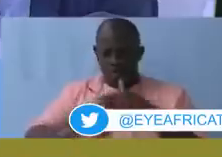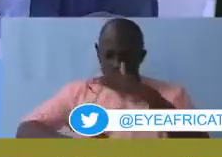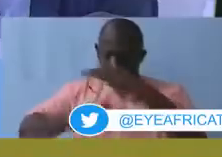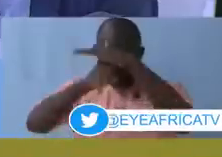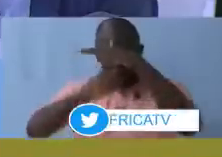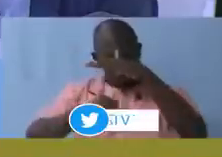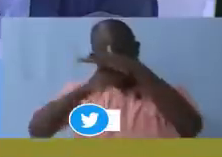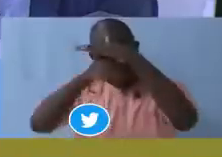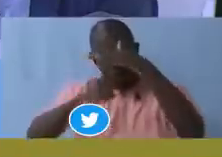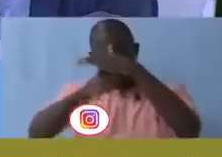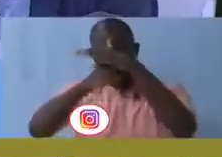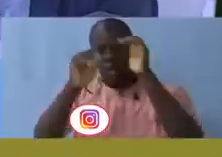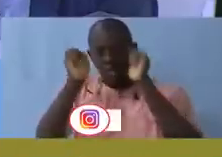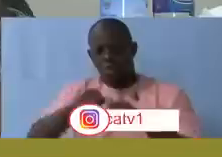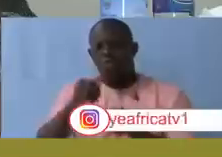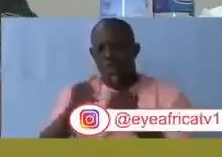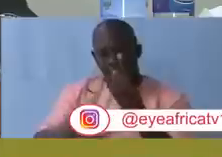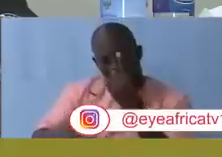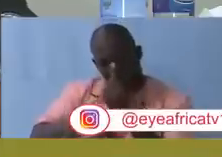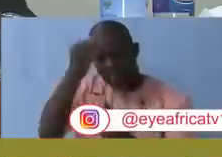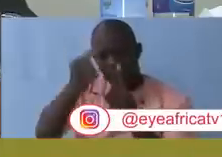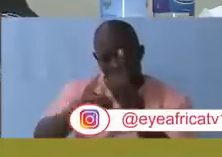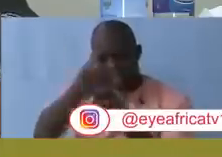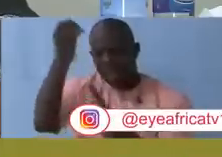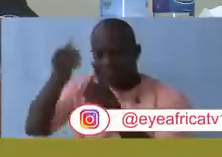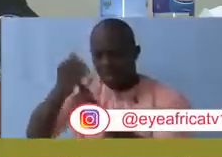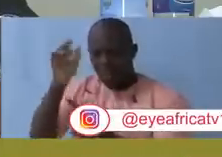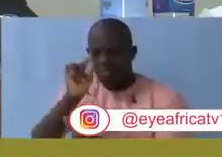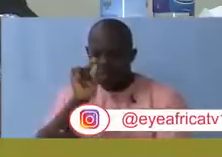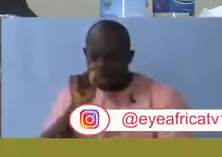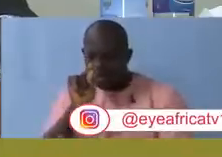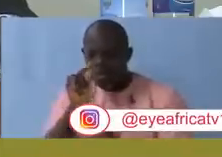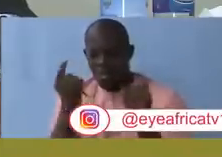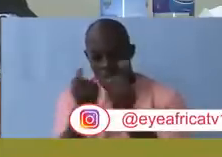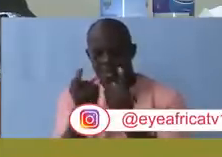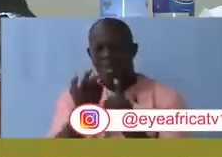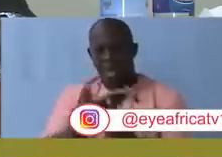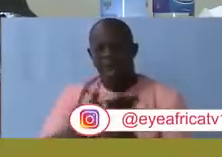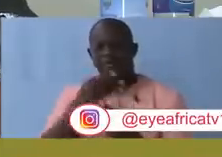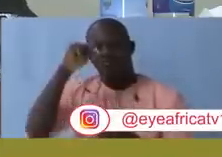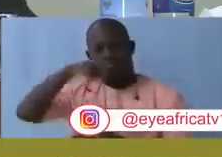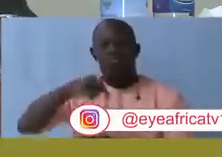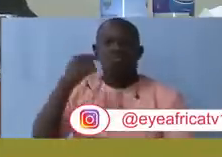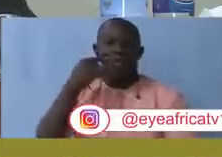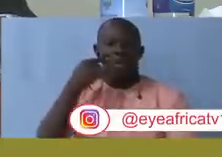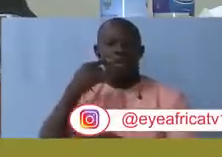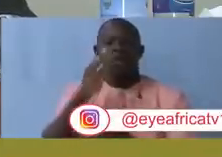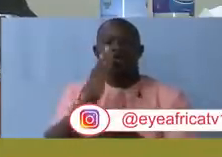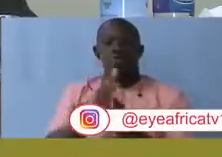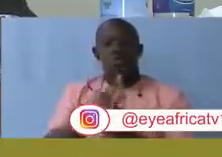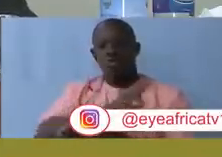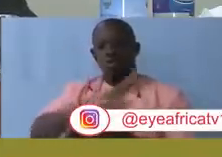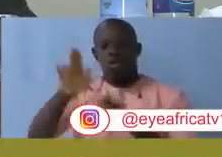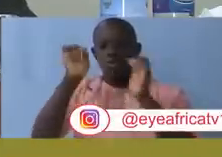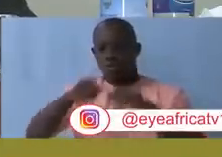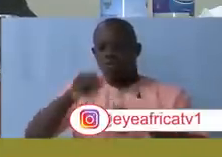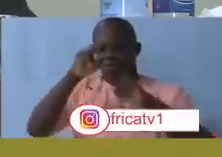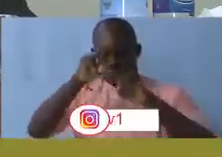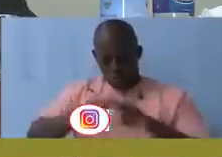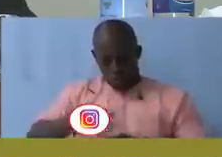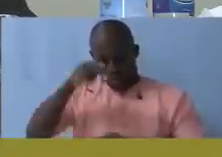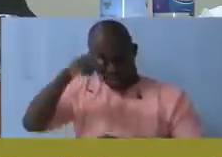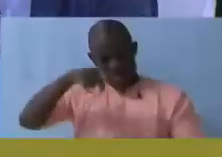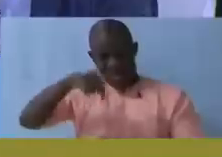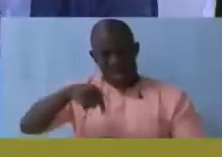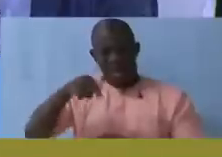to achieve the little thing that I got today. But I cannot sit down here and explain internally